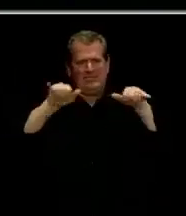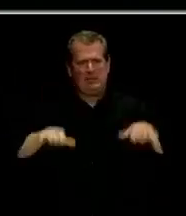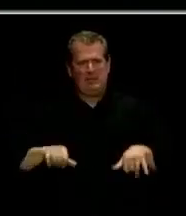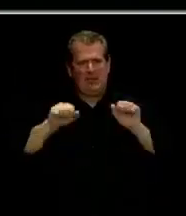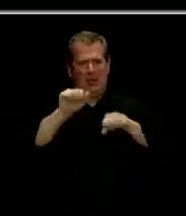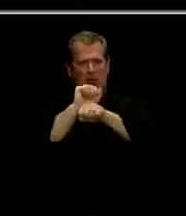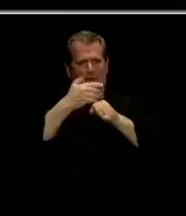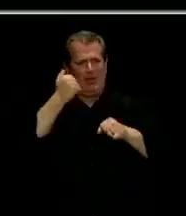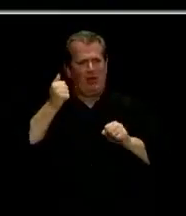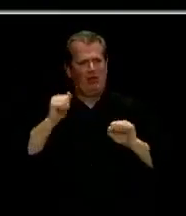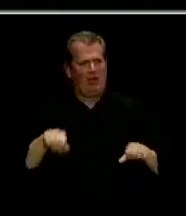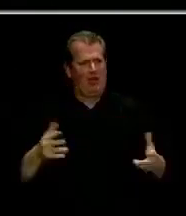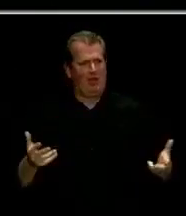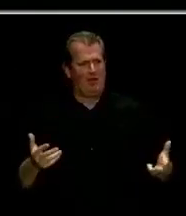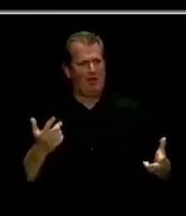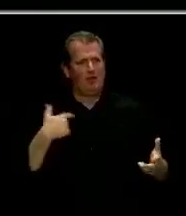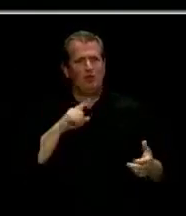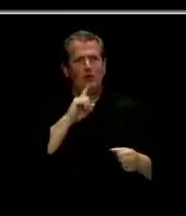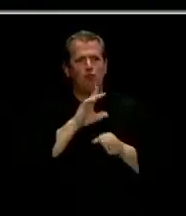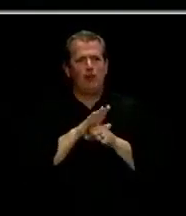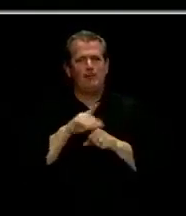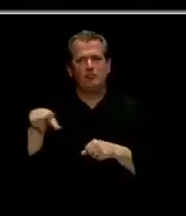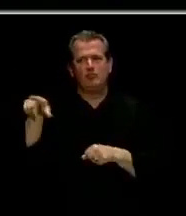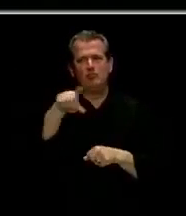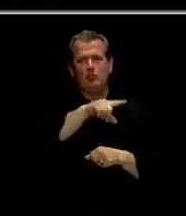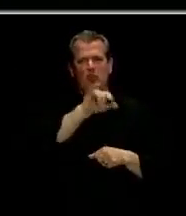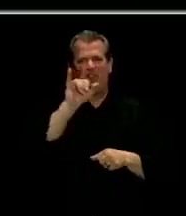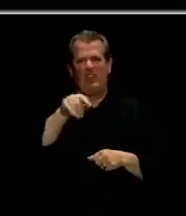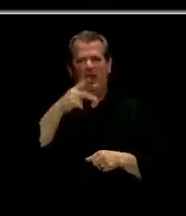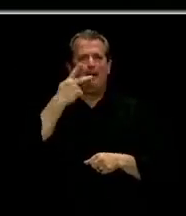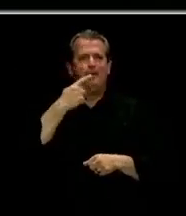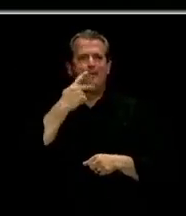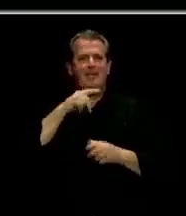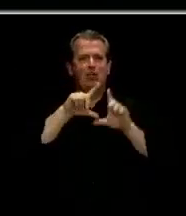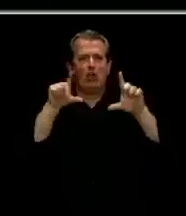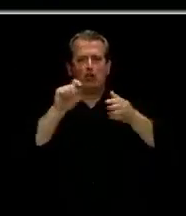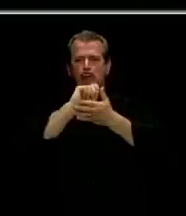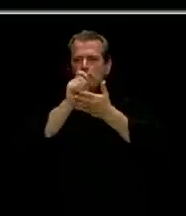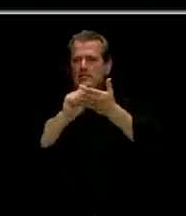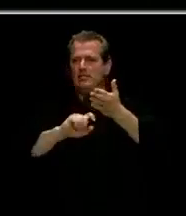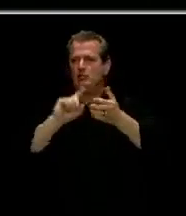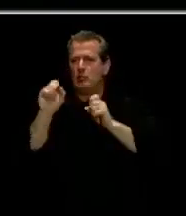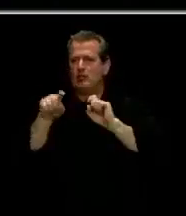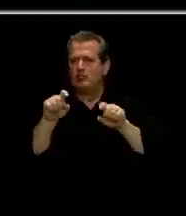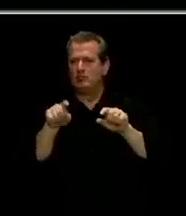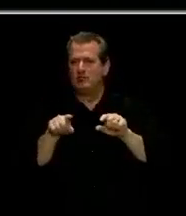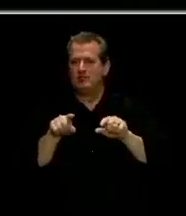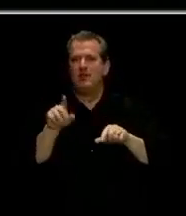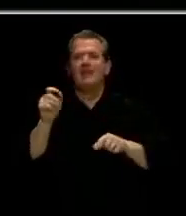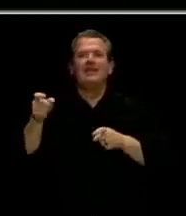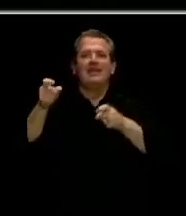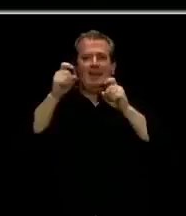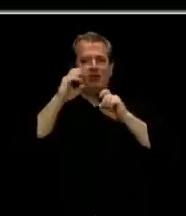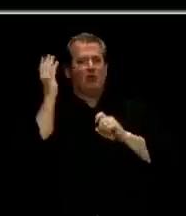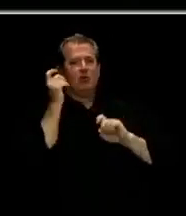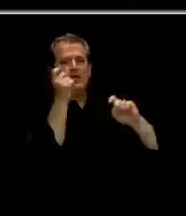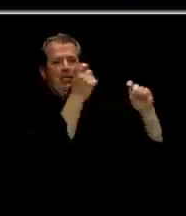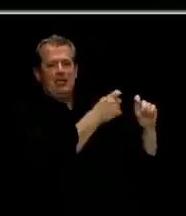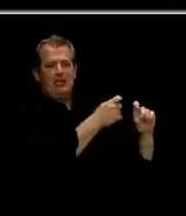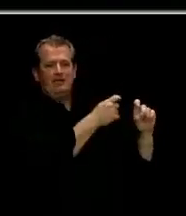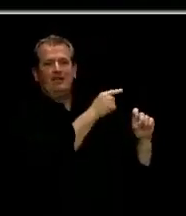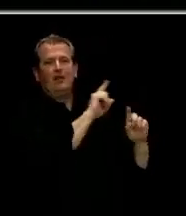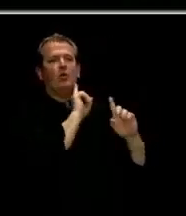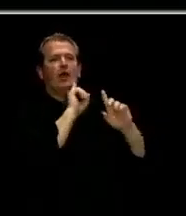all. Our commitment to you is to take those pink card questions and distribute them to these folks here. Their commitment back to